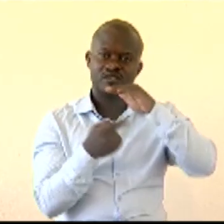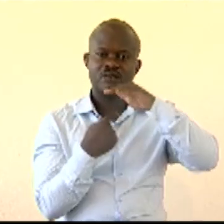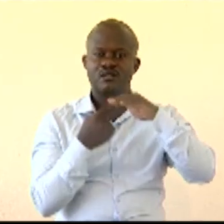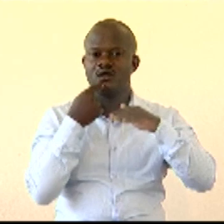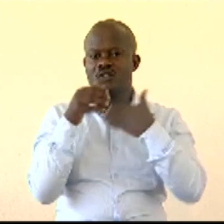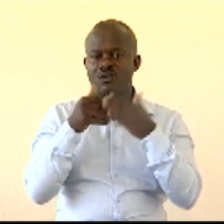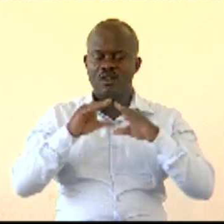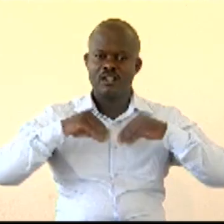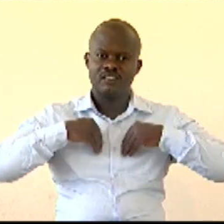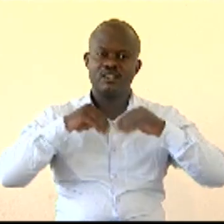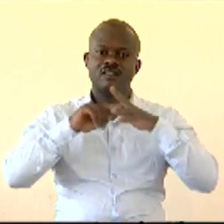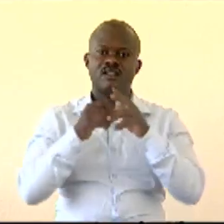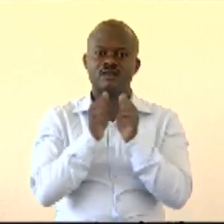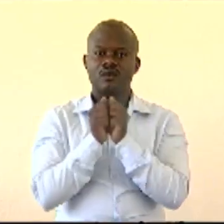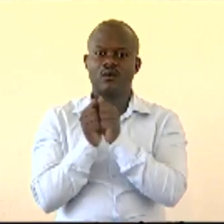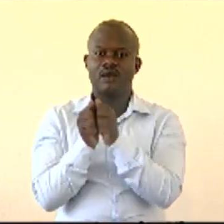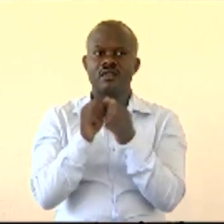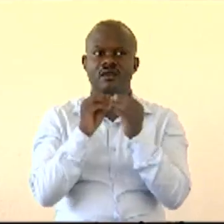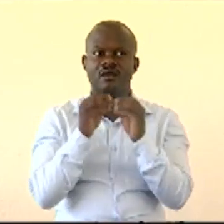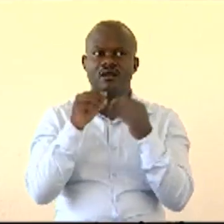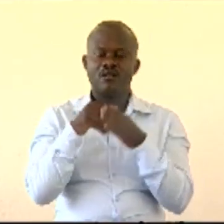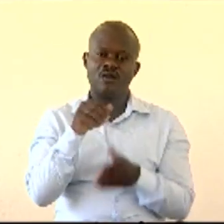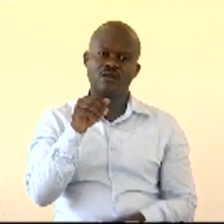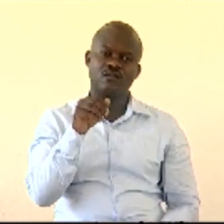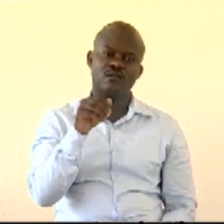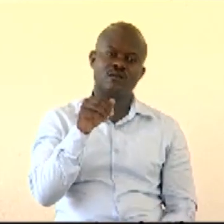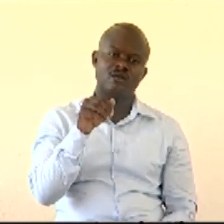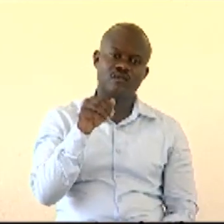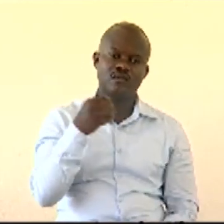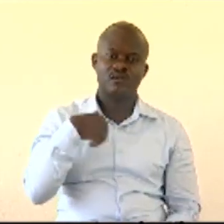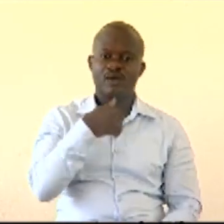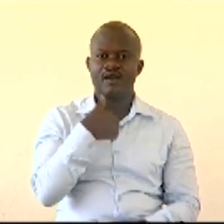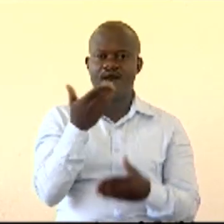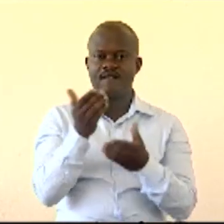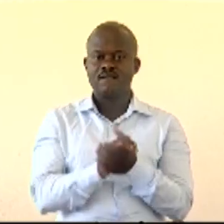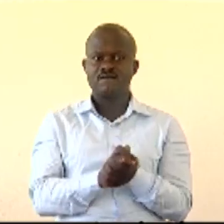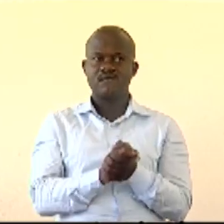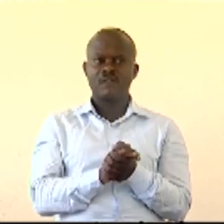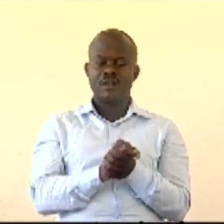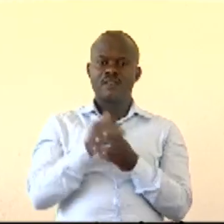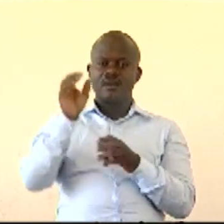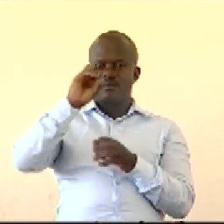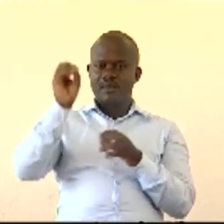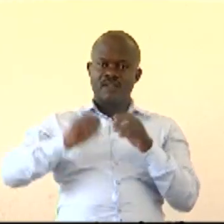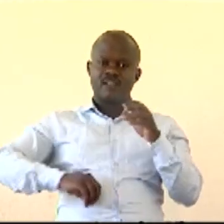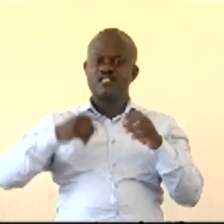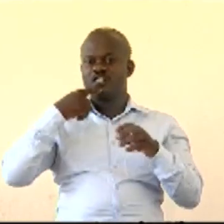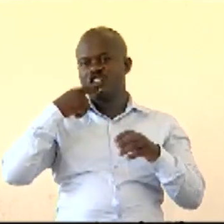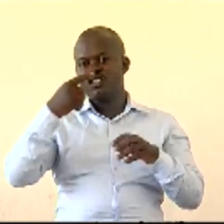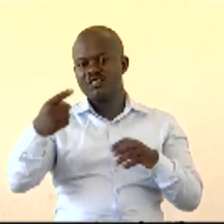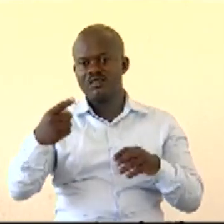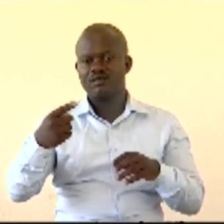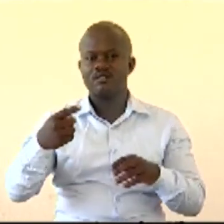let's start with the number of moles. For carbon, we have the percentage is